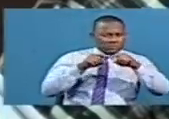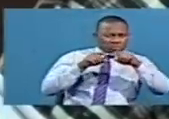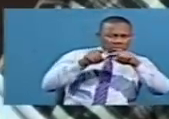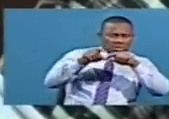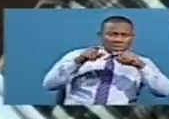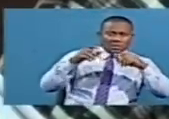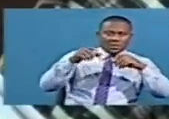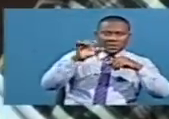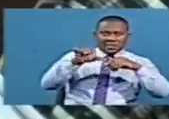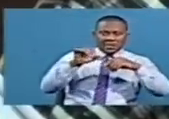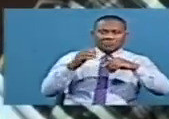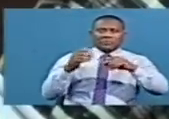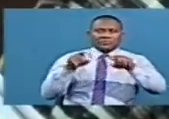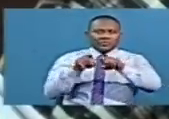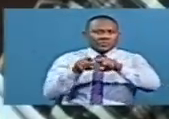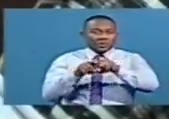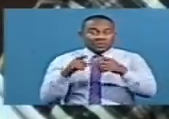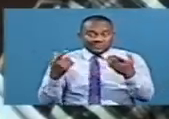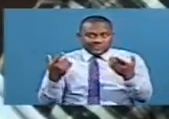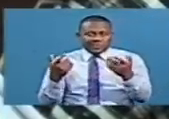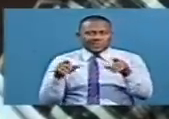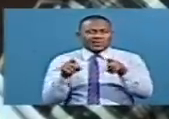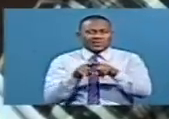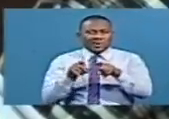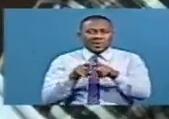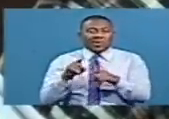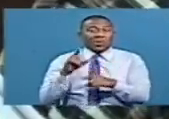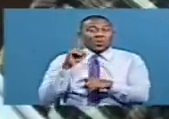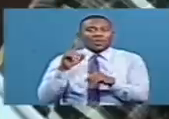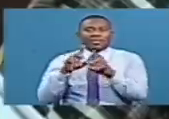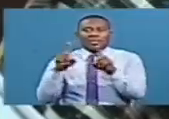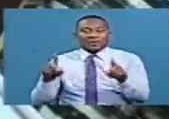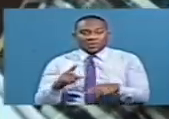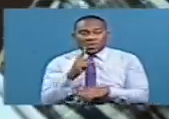foundation stones for the One District, One Factory program policy in the region.